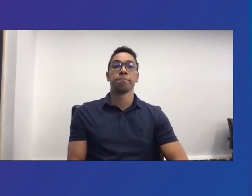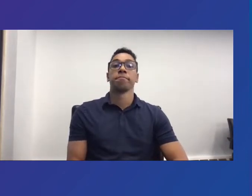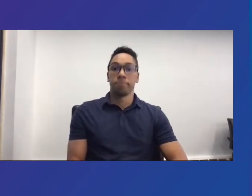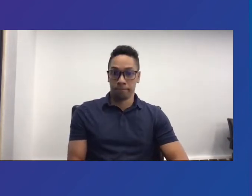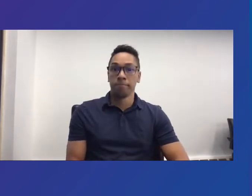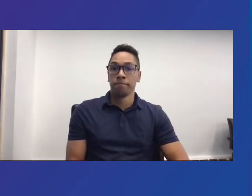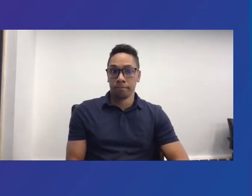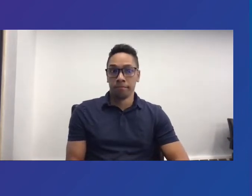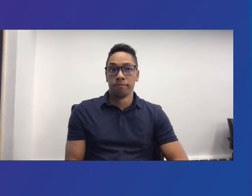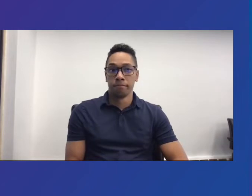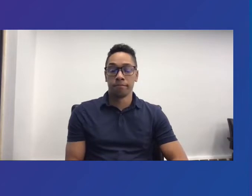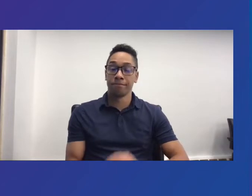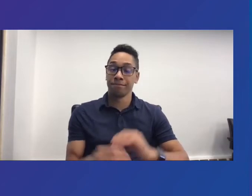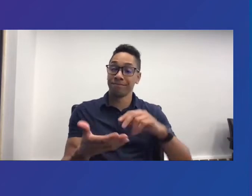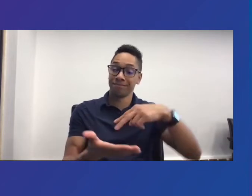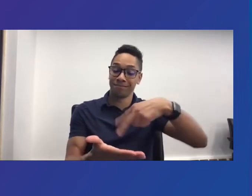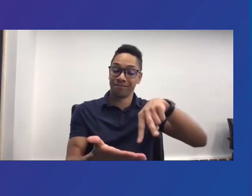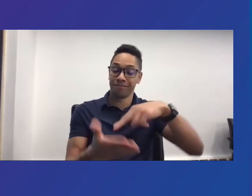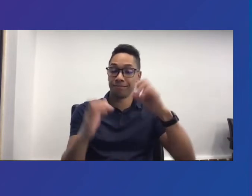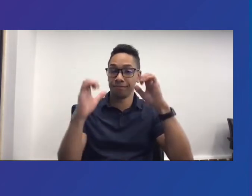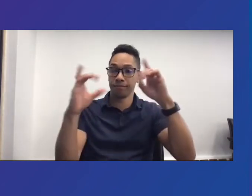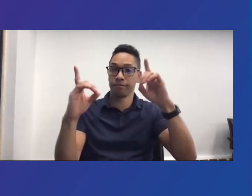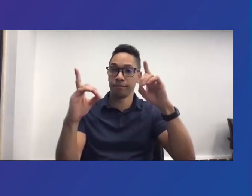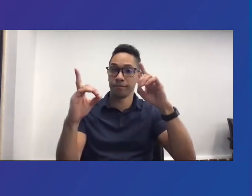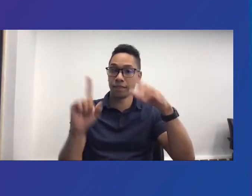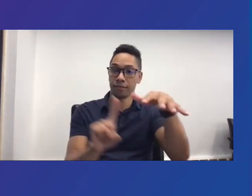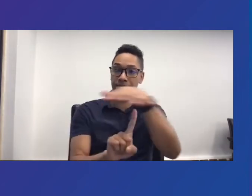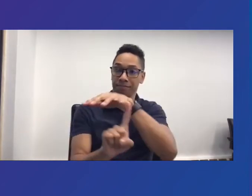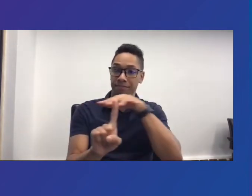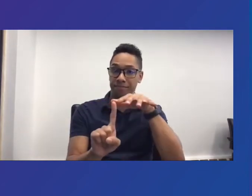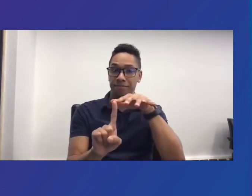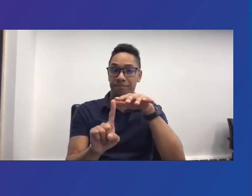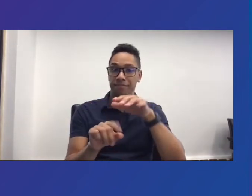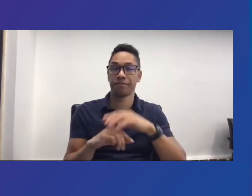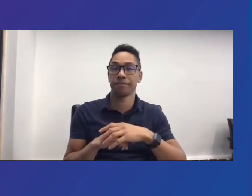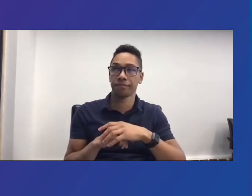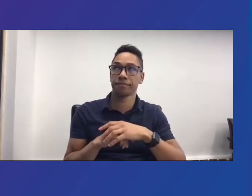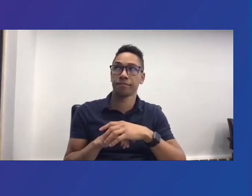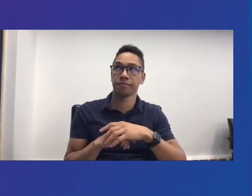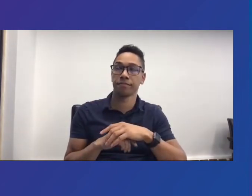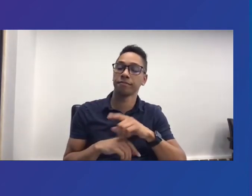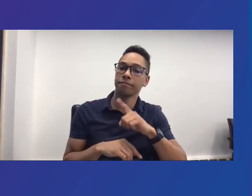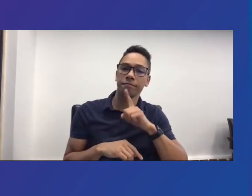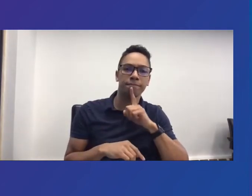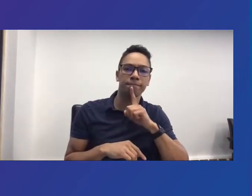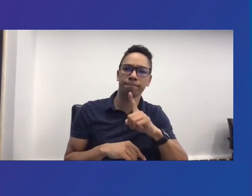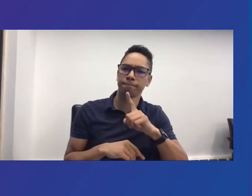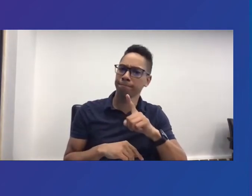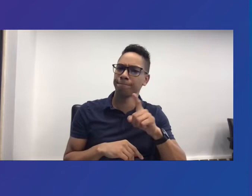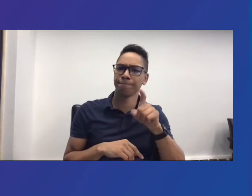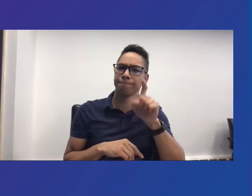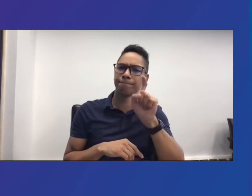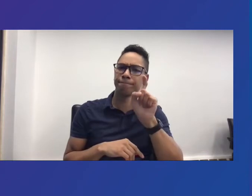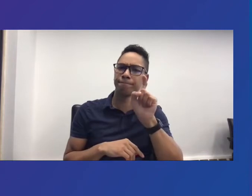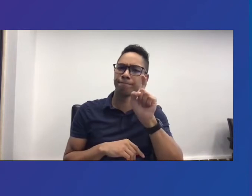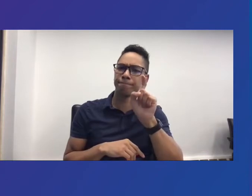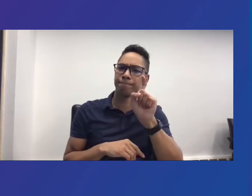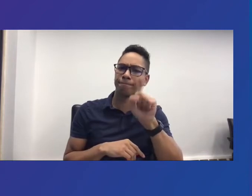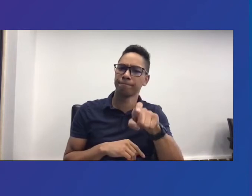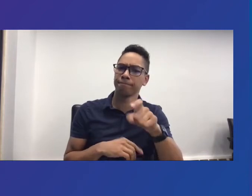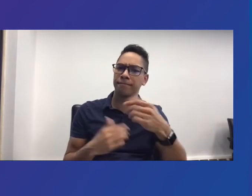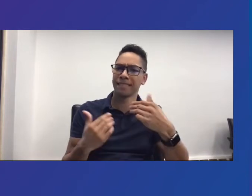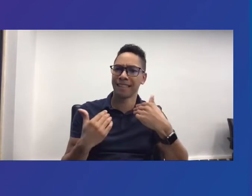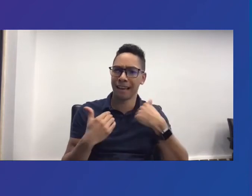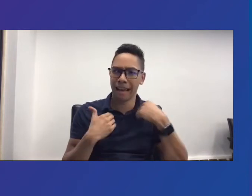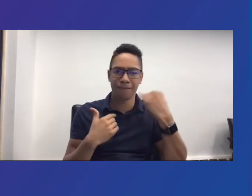teaching in a dance education environment. There really has to be, you have to have an idea